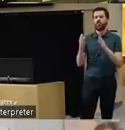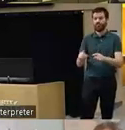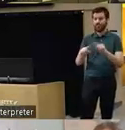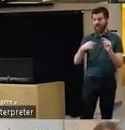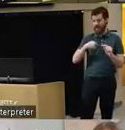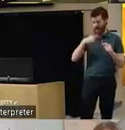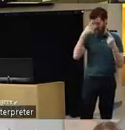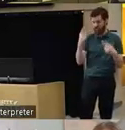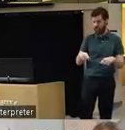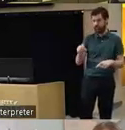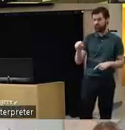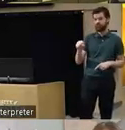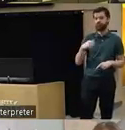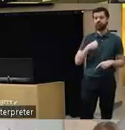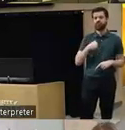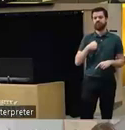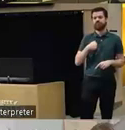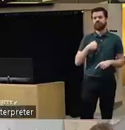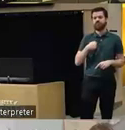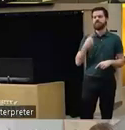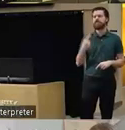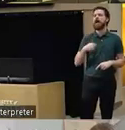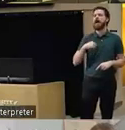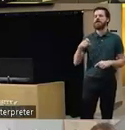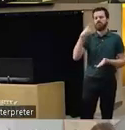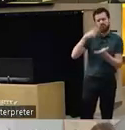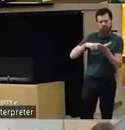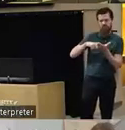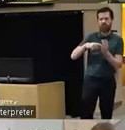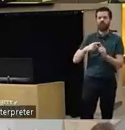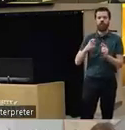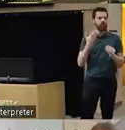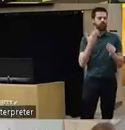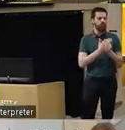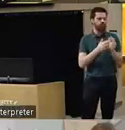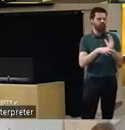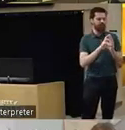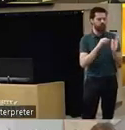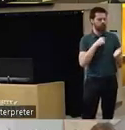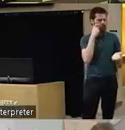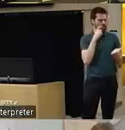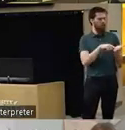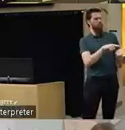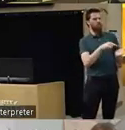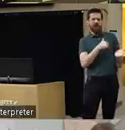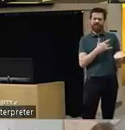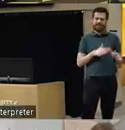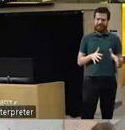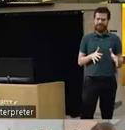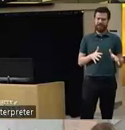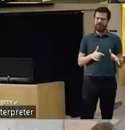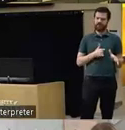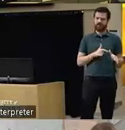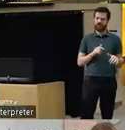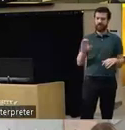I think that there's something that I can glean from a chart review that I feel very anxious kind of outsourcing